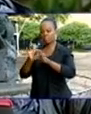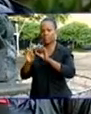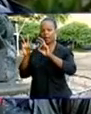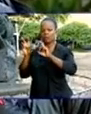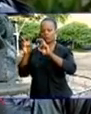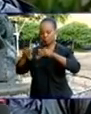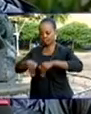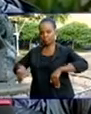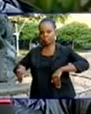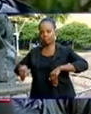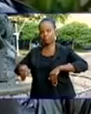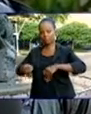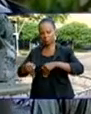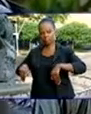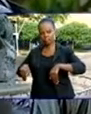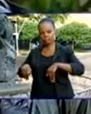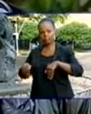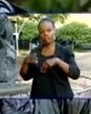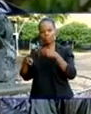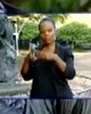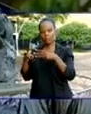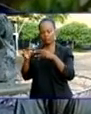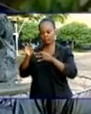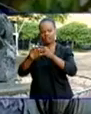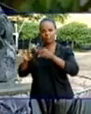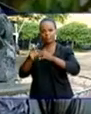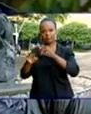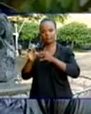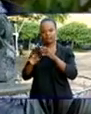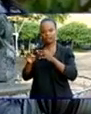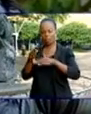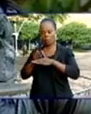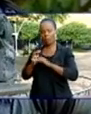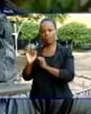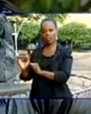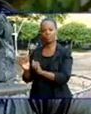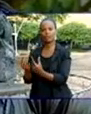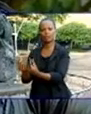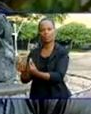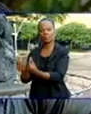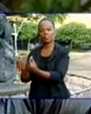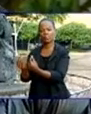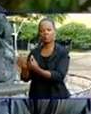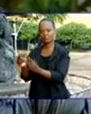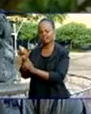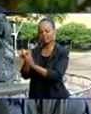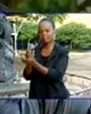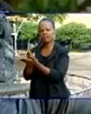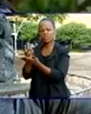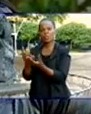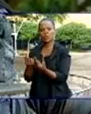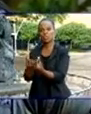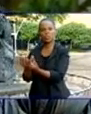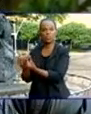that you have with your cases. But to give us an idea, what do you deal with? What as a social worker do you go